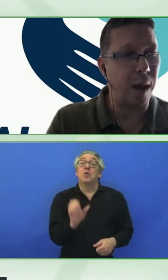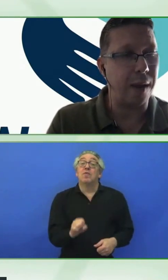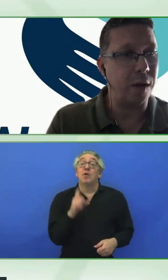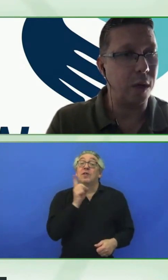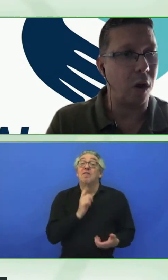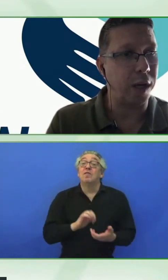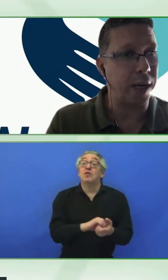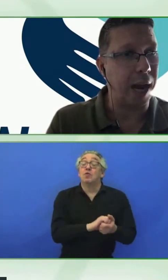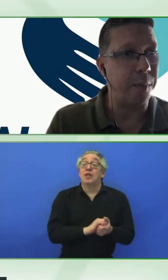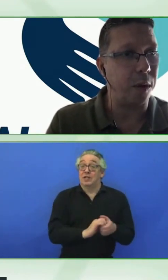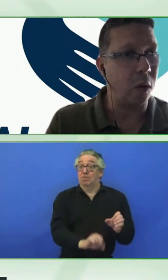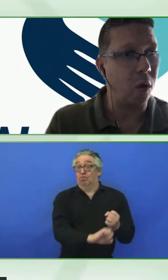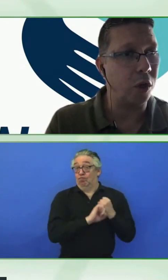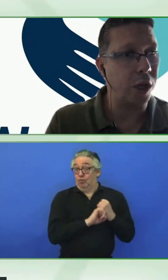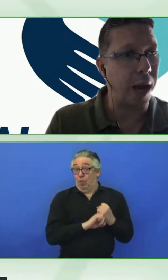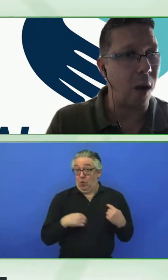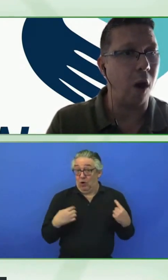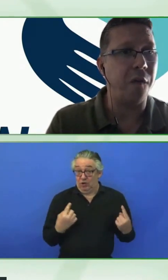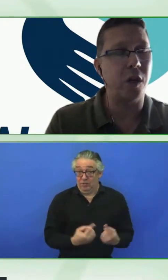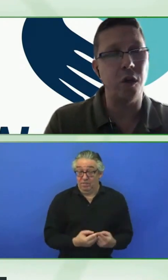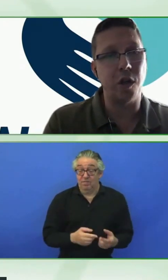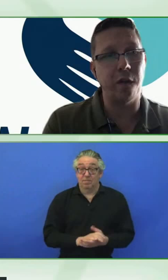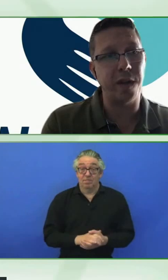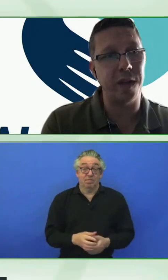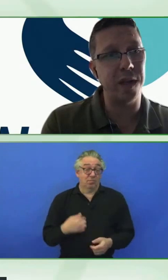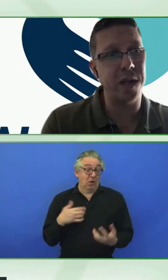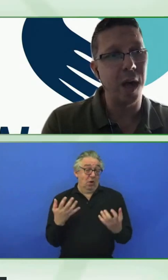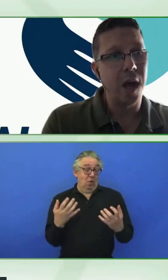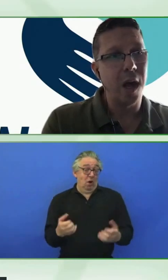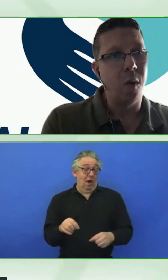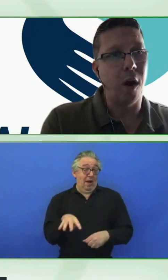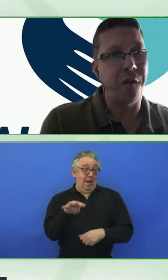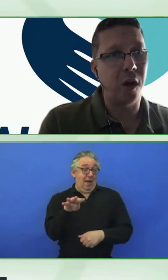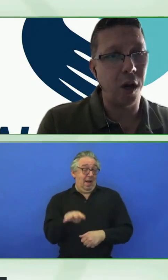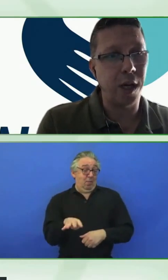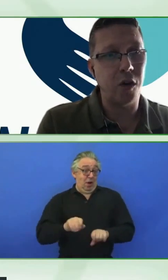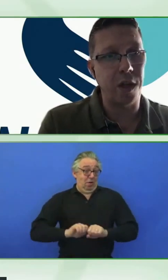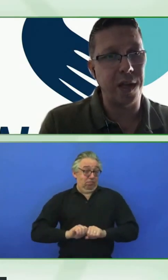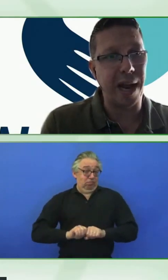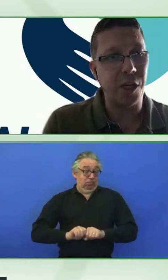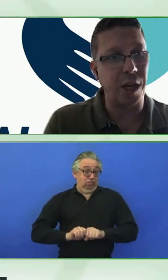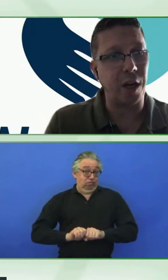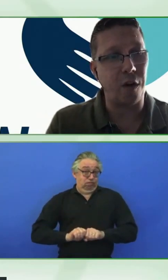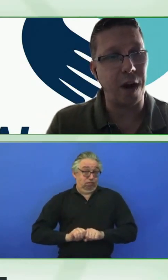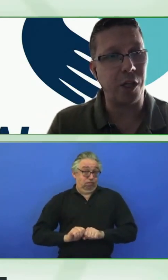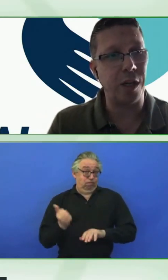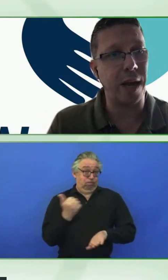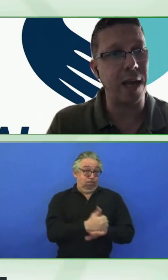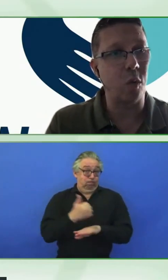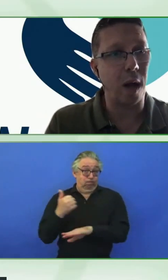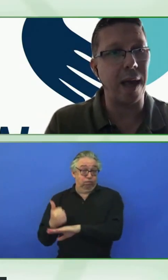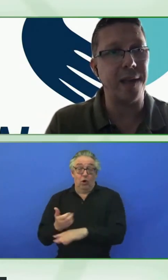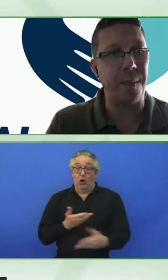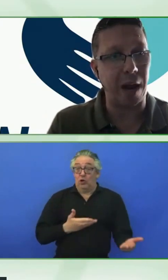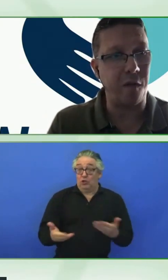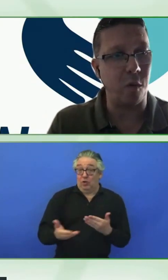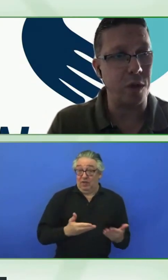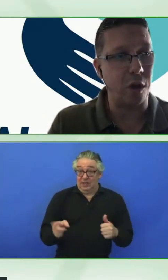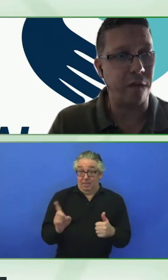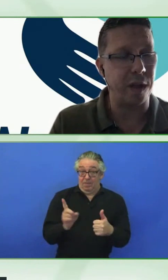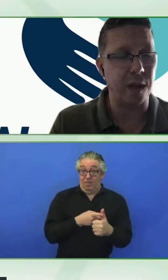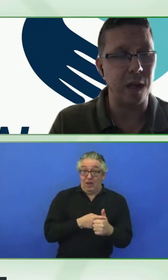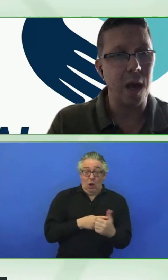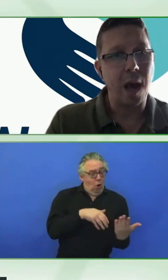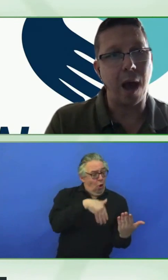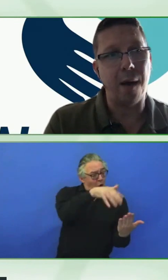I've mentioned, we're targeting an April launch. We offer 2 services. We offer content translation and creation, as well as the